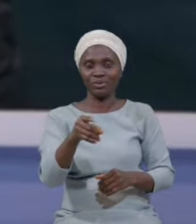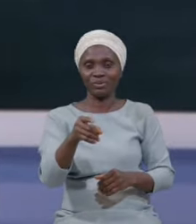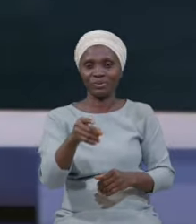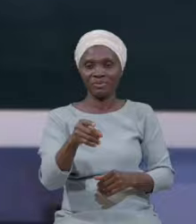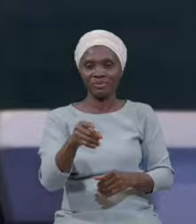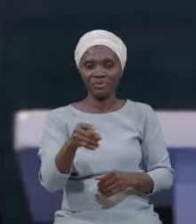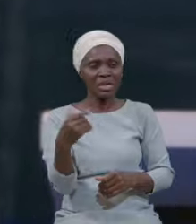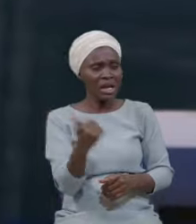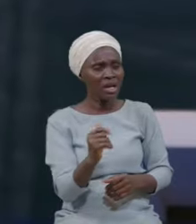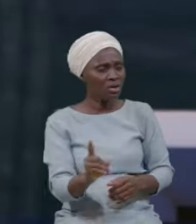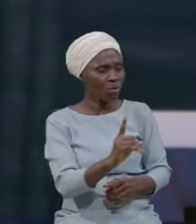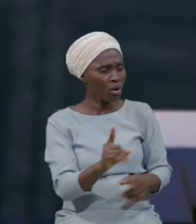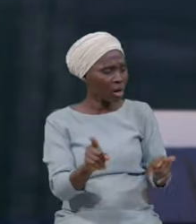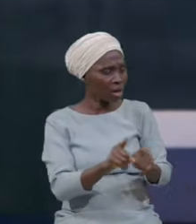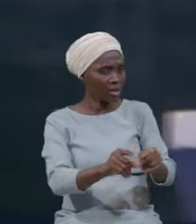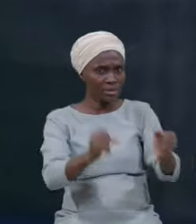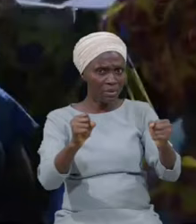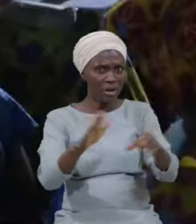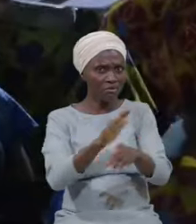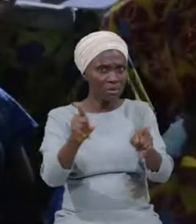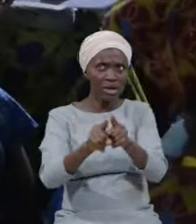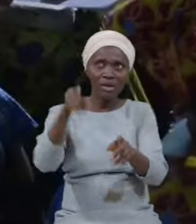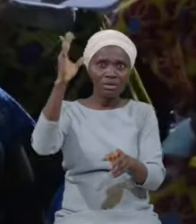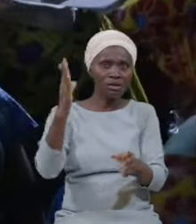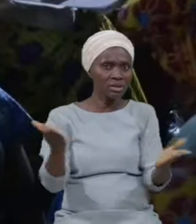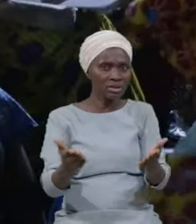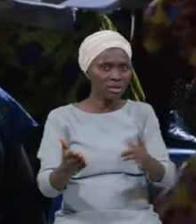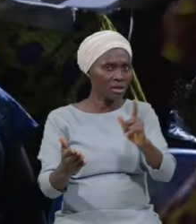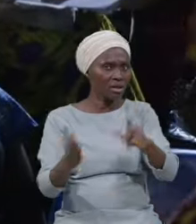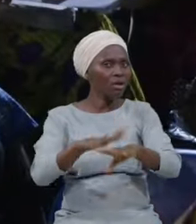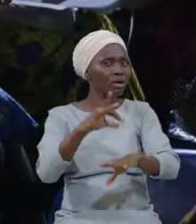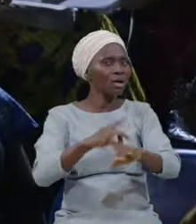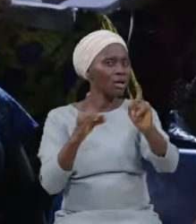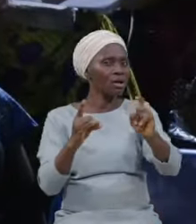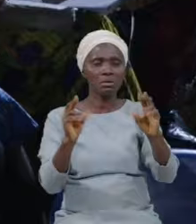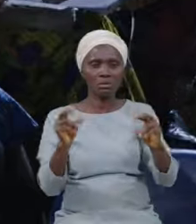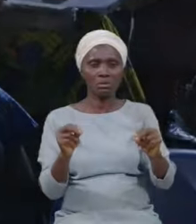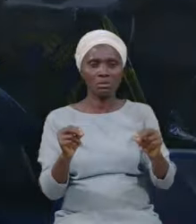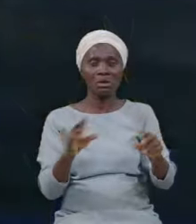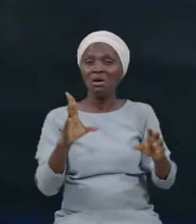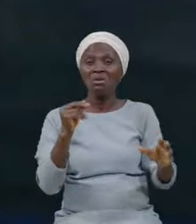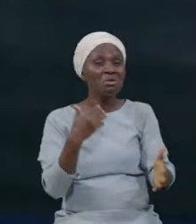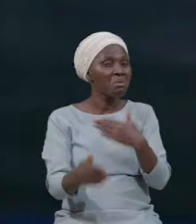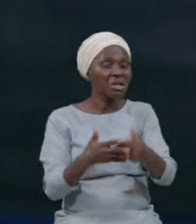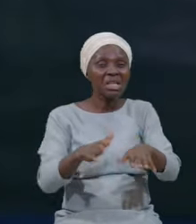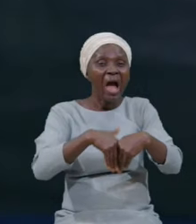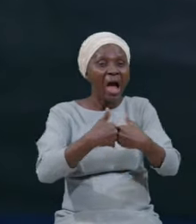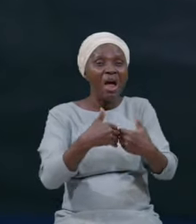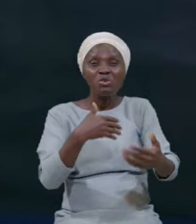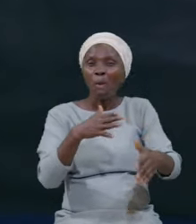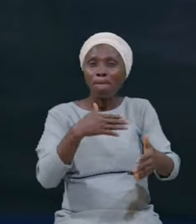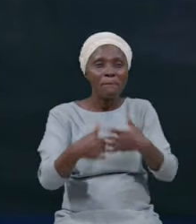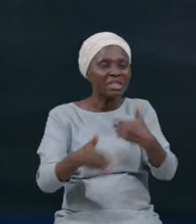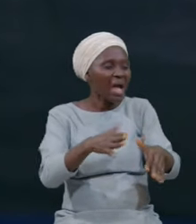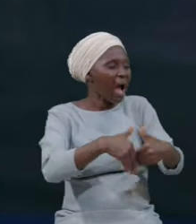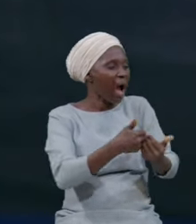Almighty anywhere here? No. No matter how powerful they are, no matter how high they